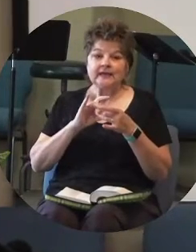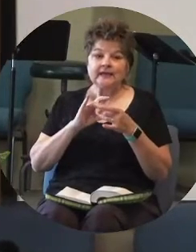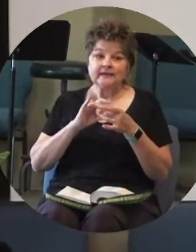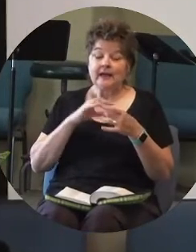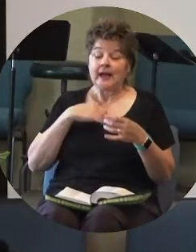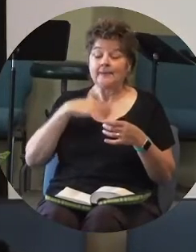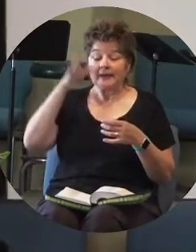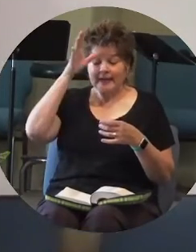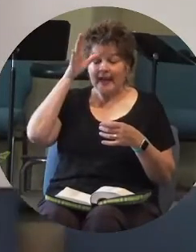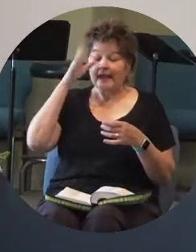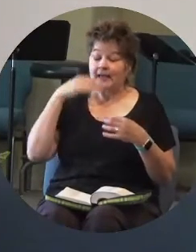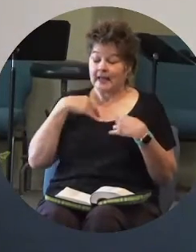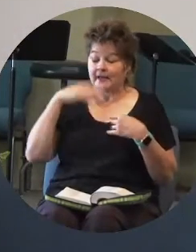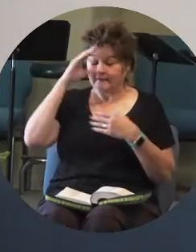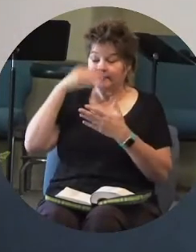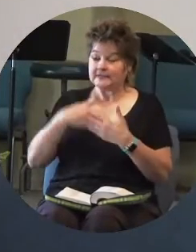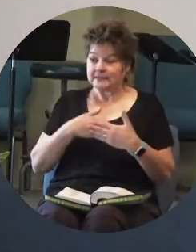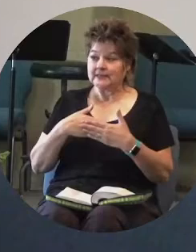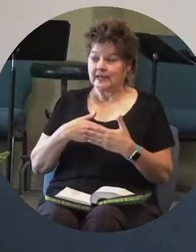son. And